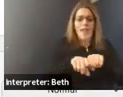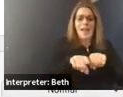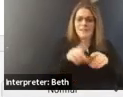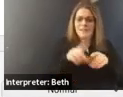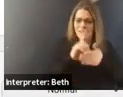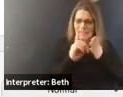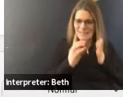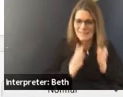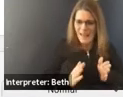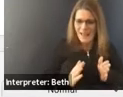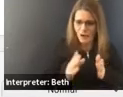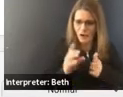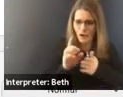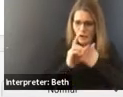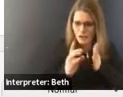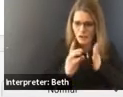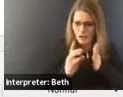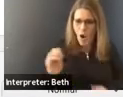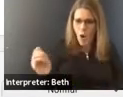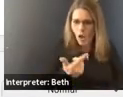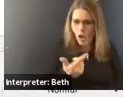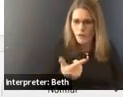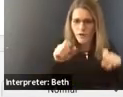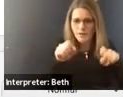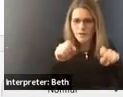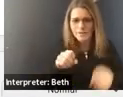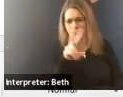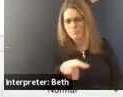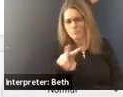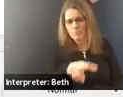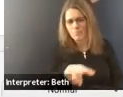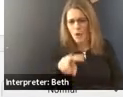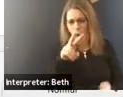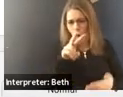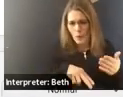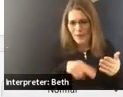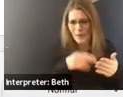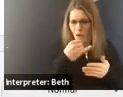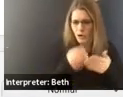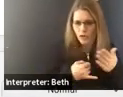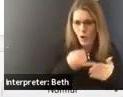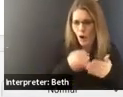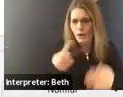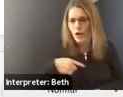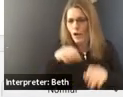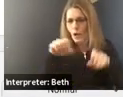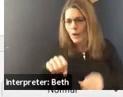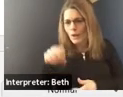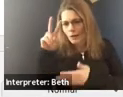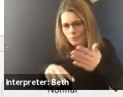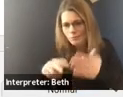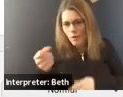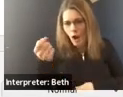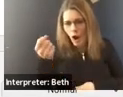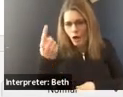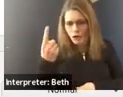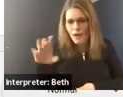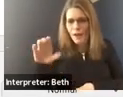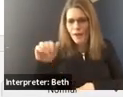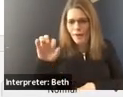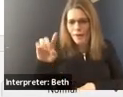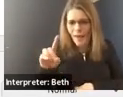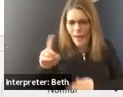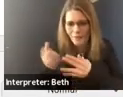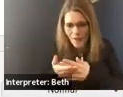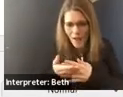read drawings. We can all read CAD files. We can all read renderings. But you've got to remember that the